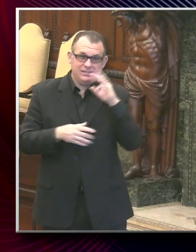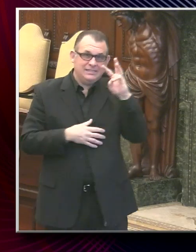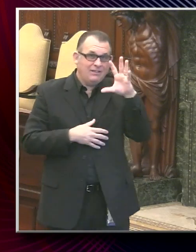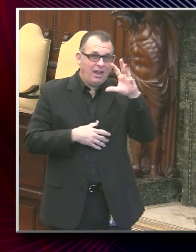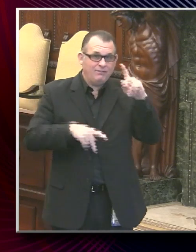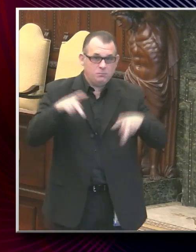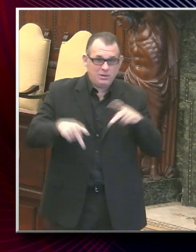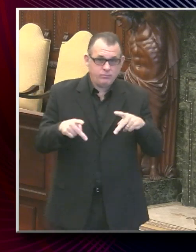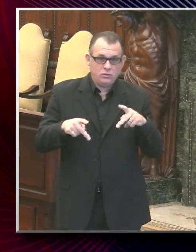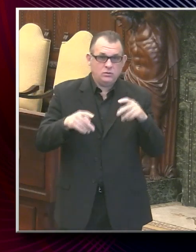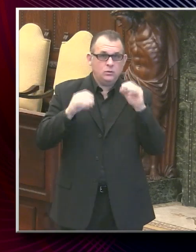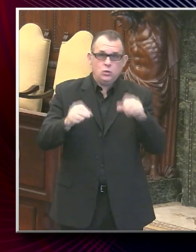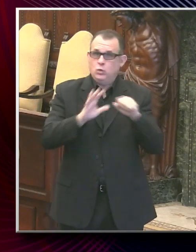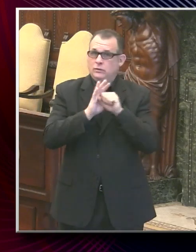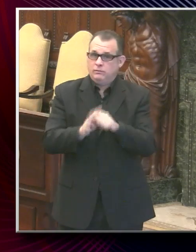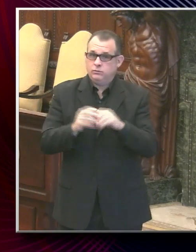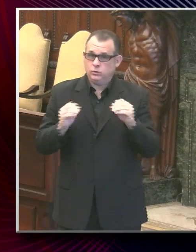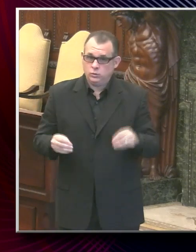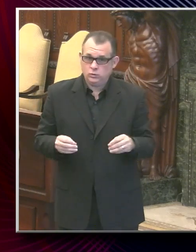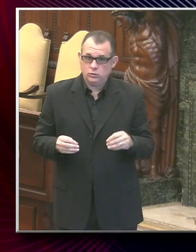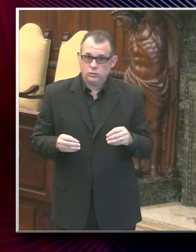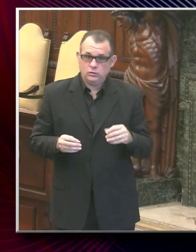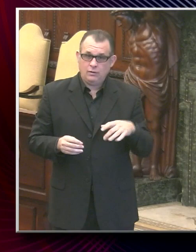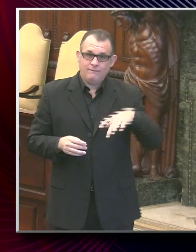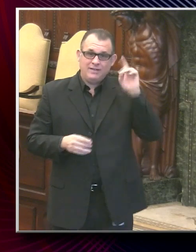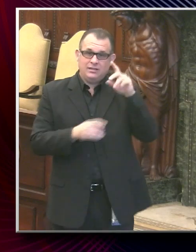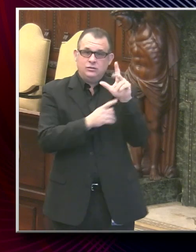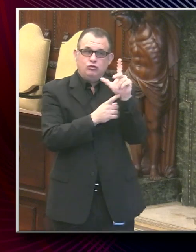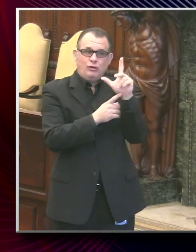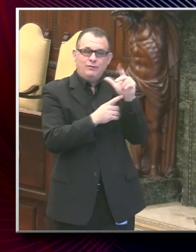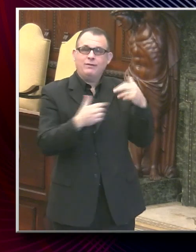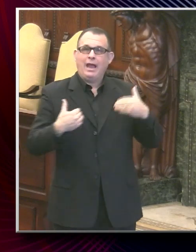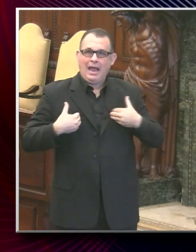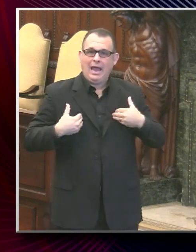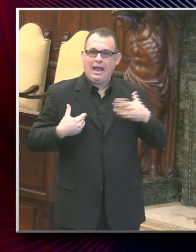no symptoms, and they found 23 of them were positive.